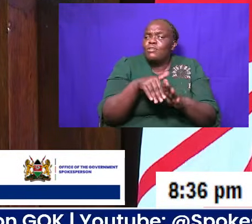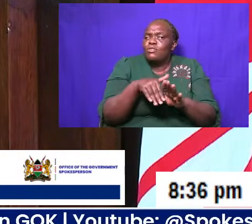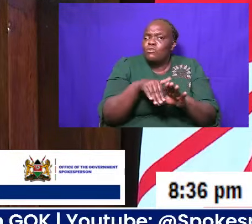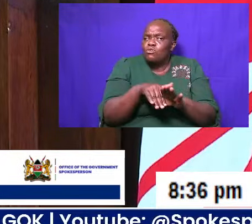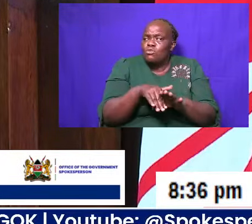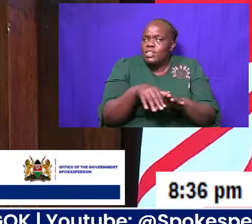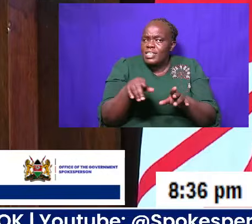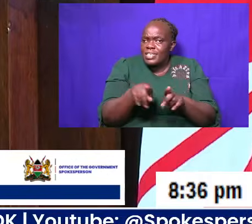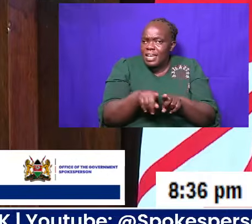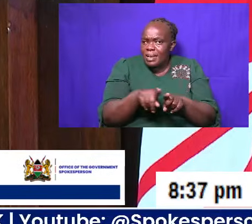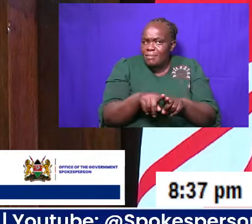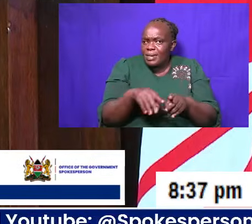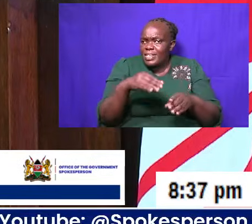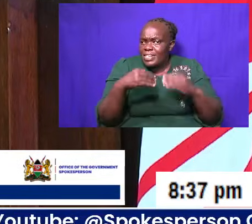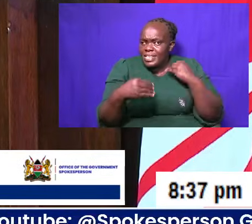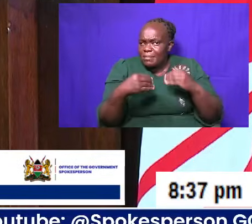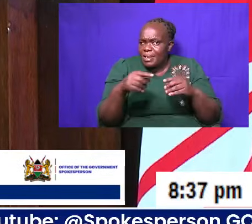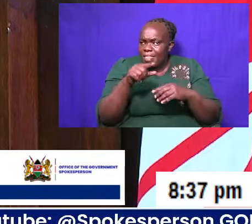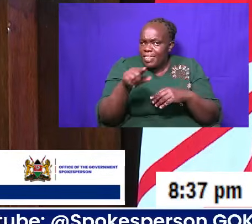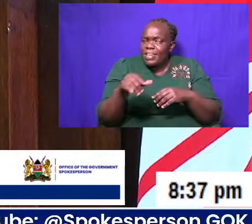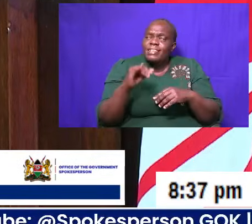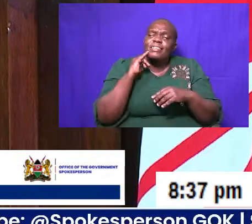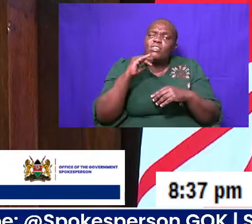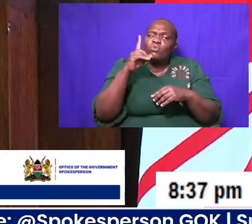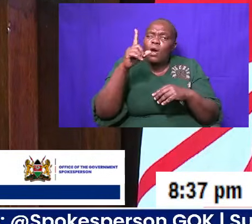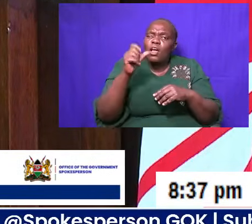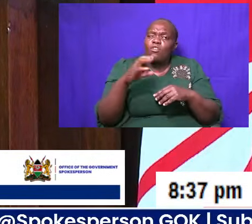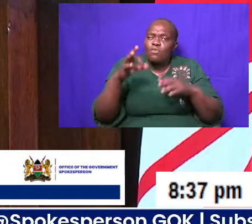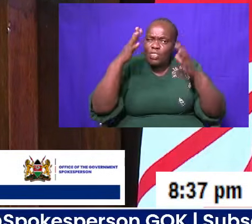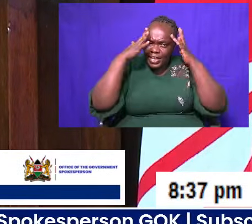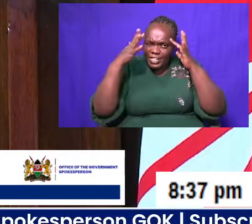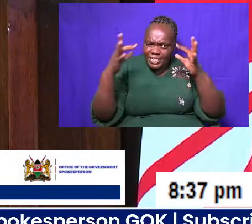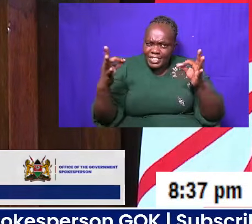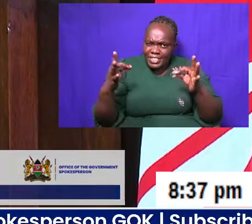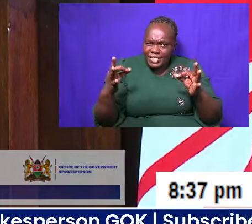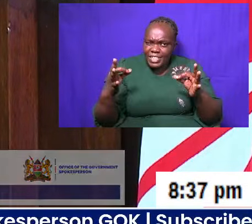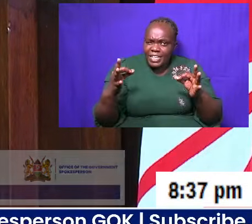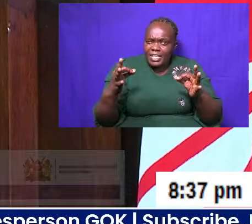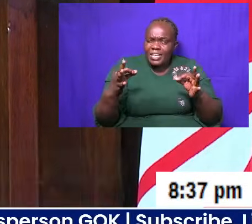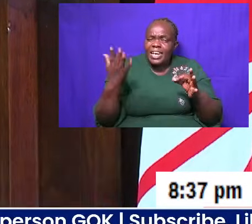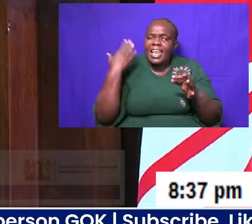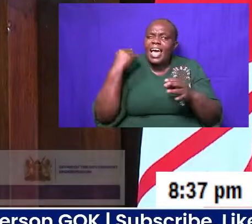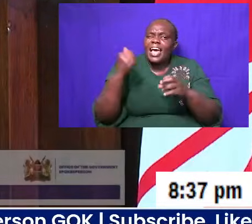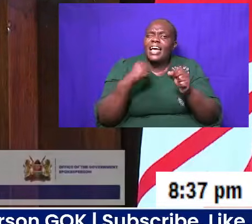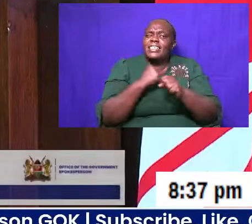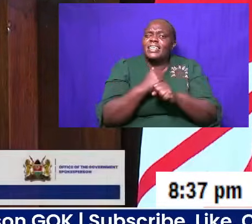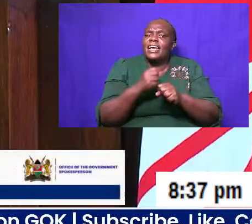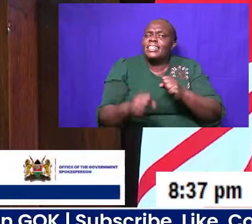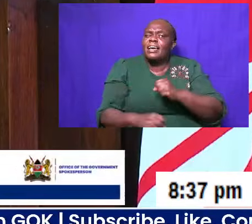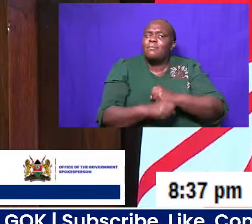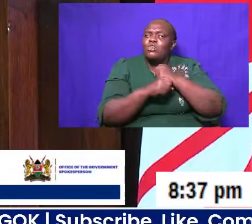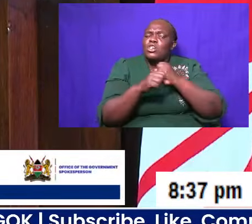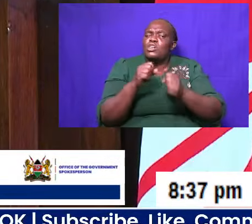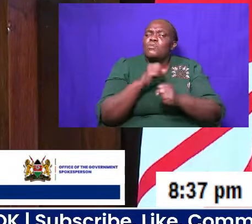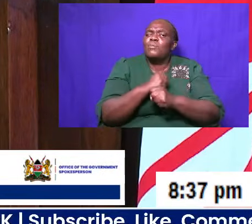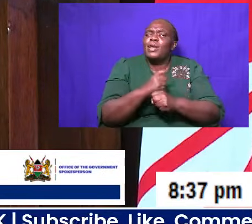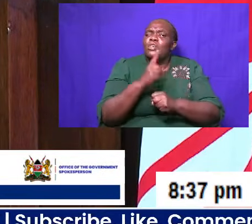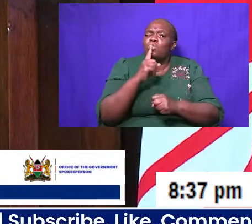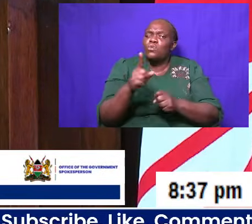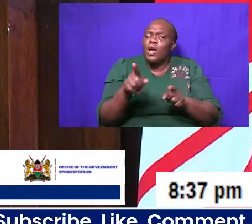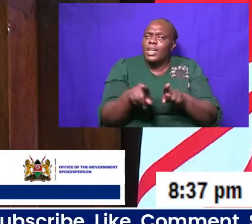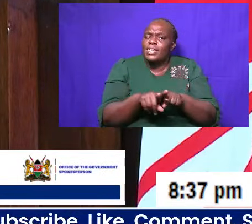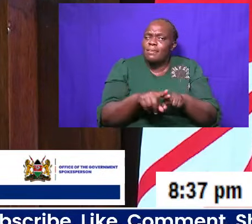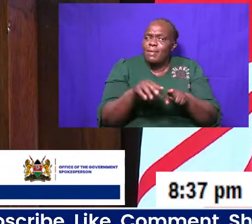of disability. Actually, that is one of the division last year that really supported to make sure that we now have